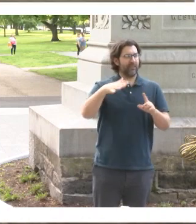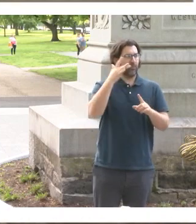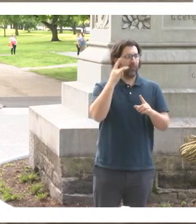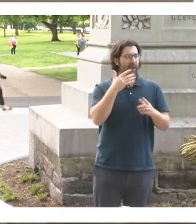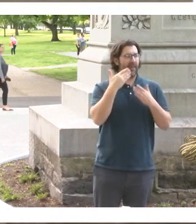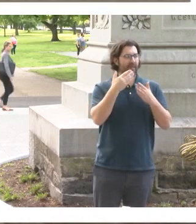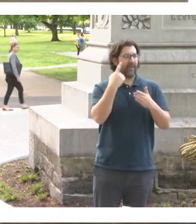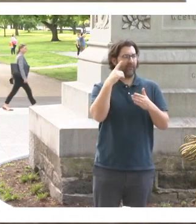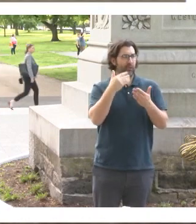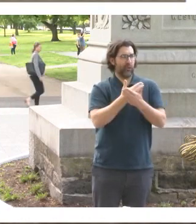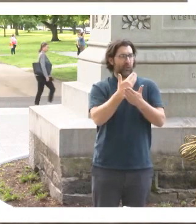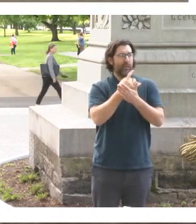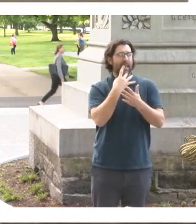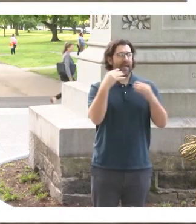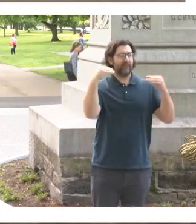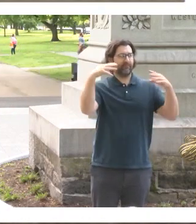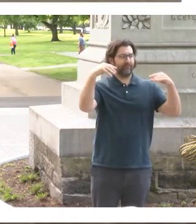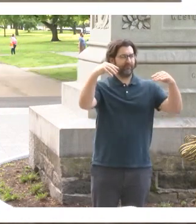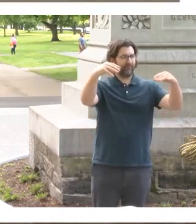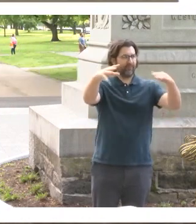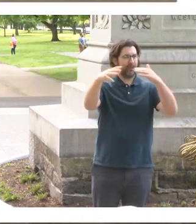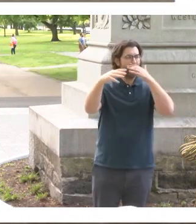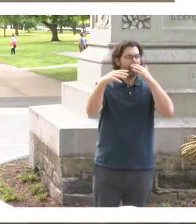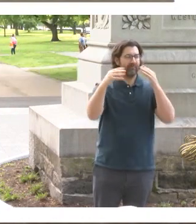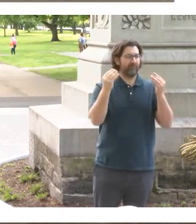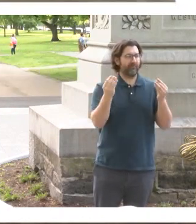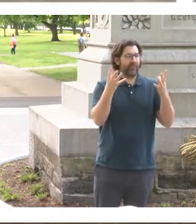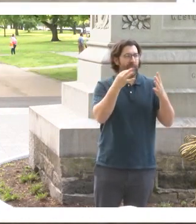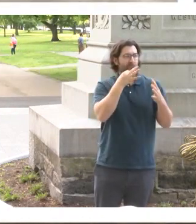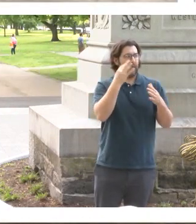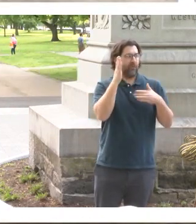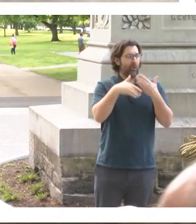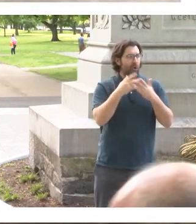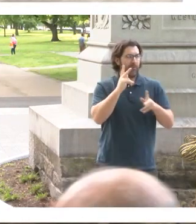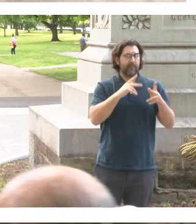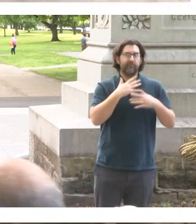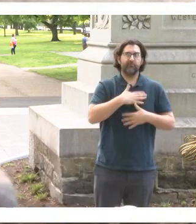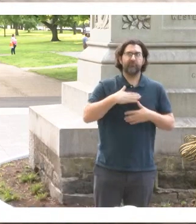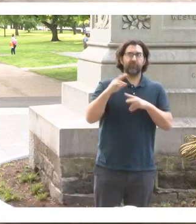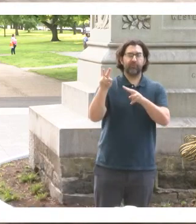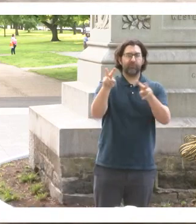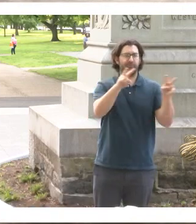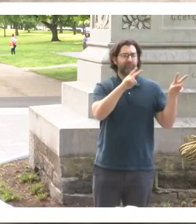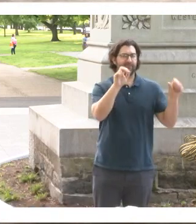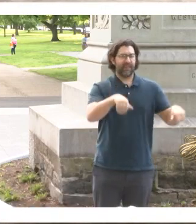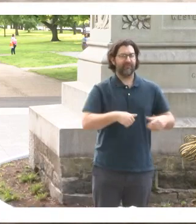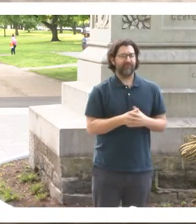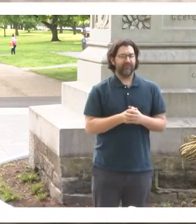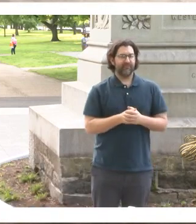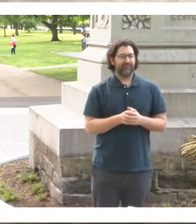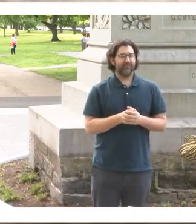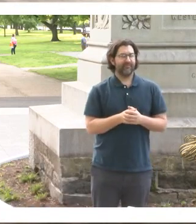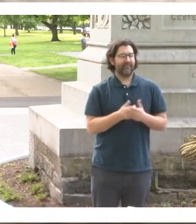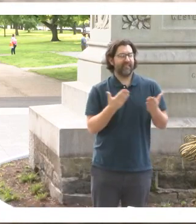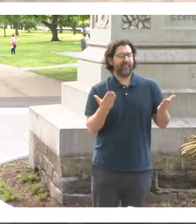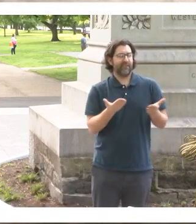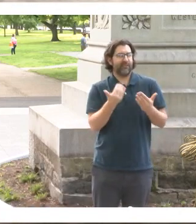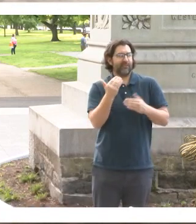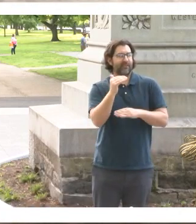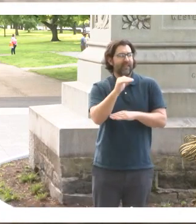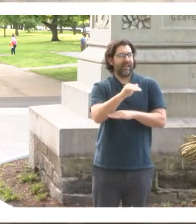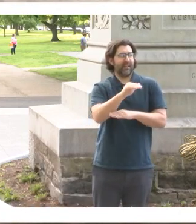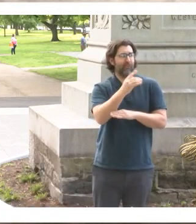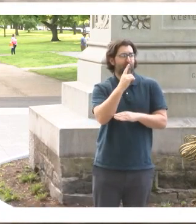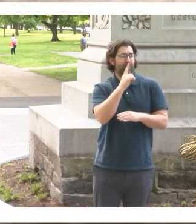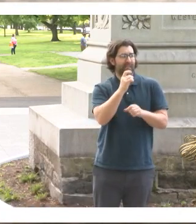to the brand new light fixtures that will be illuminated for all to enjoy. As we stand here today,